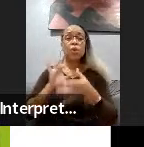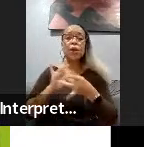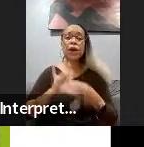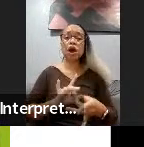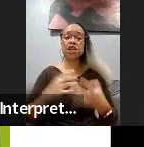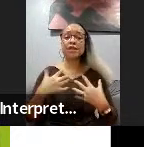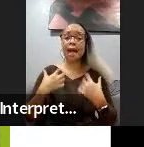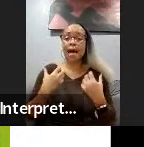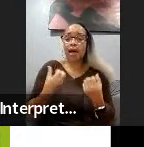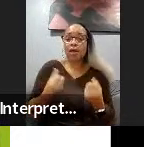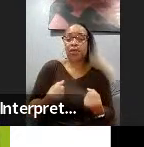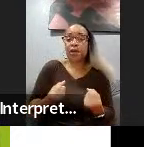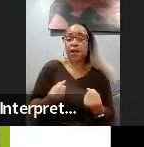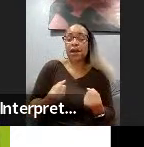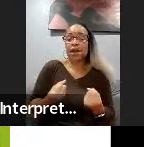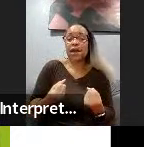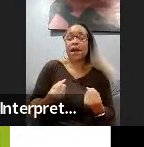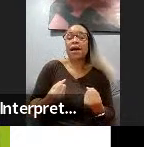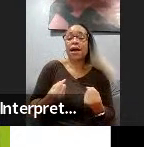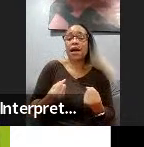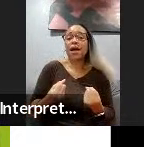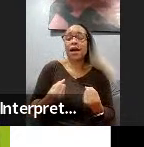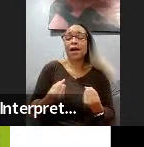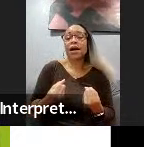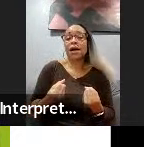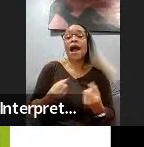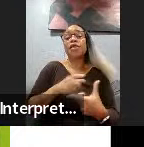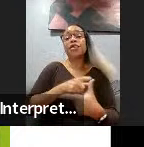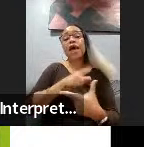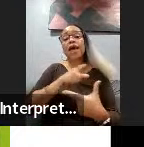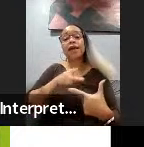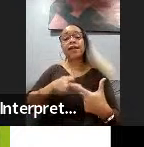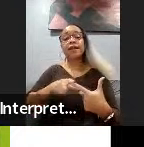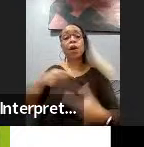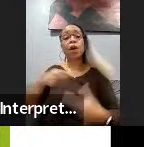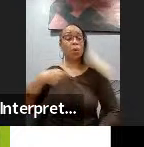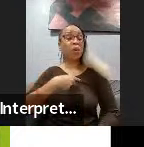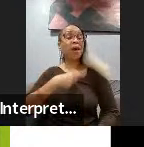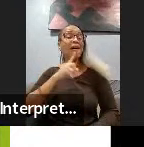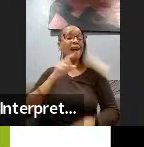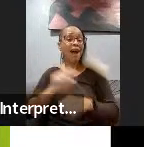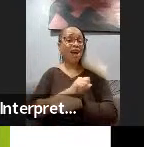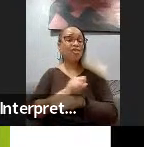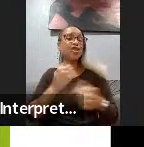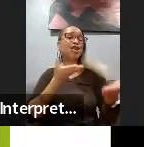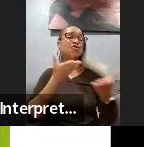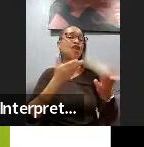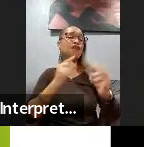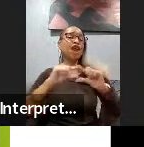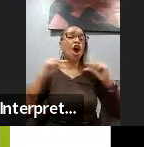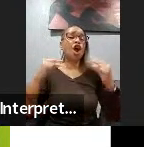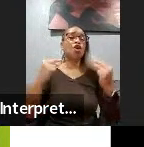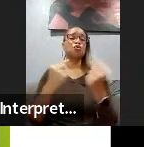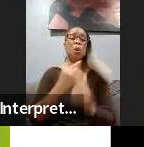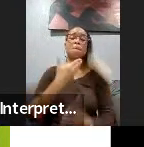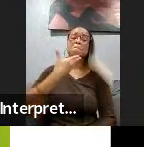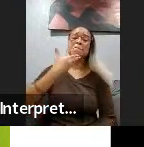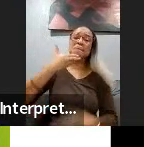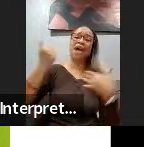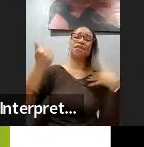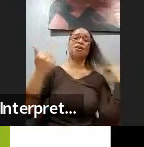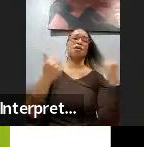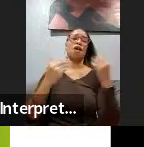health care and wellness, then we're actually serving our population that much more so,